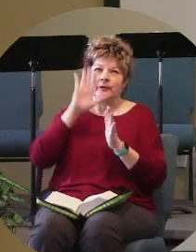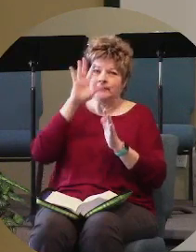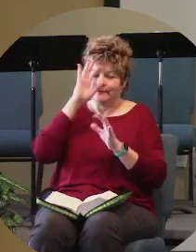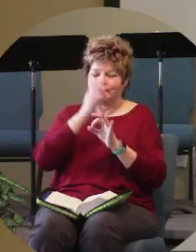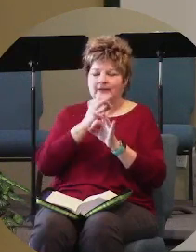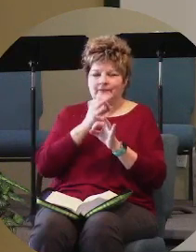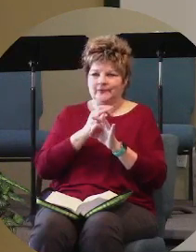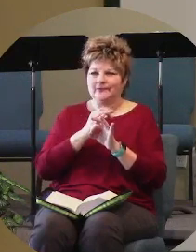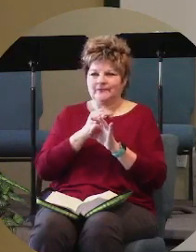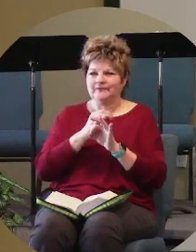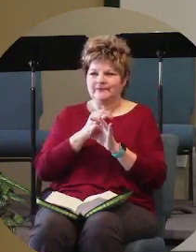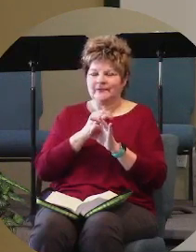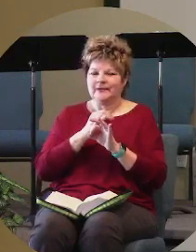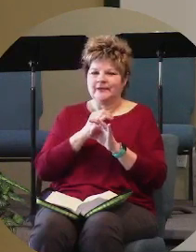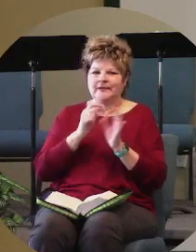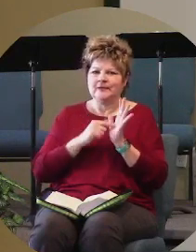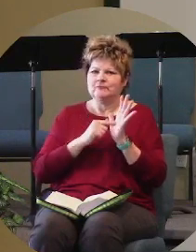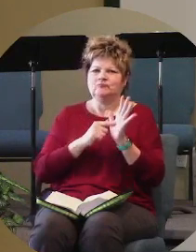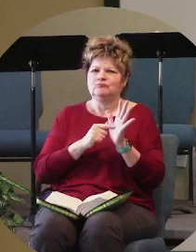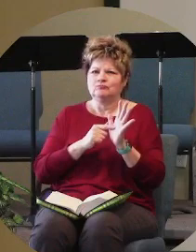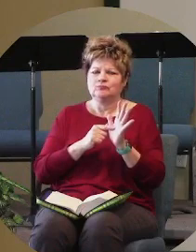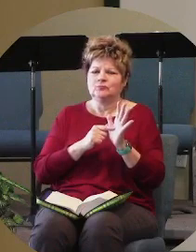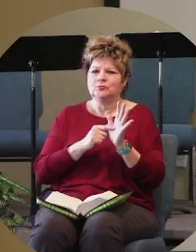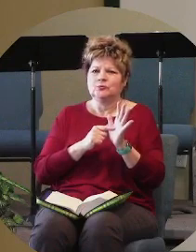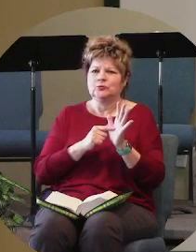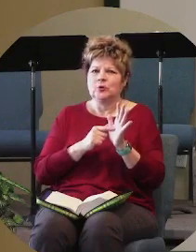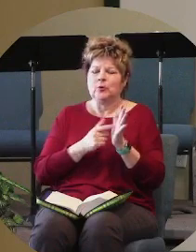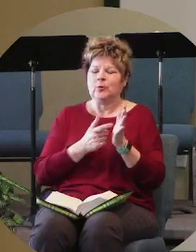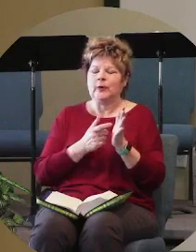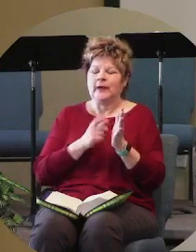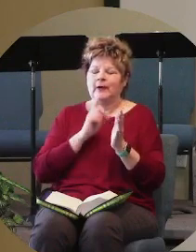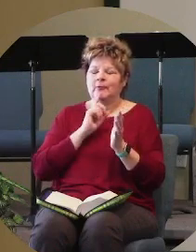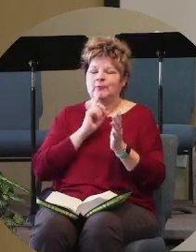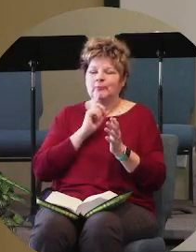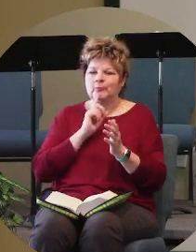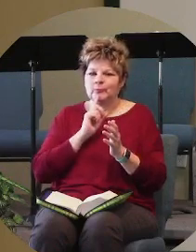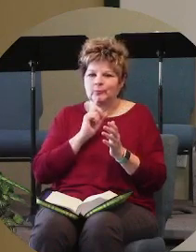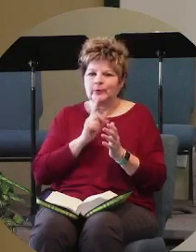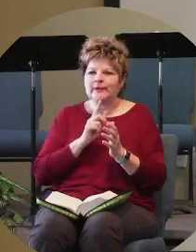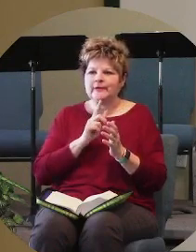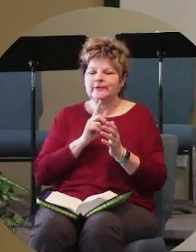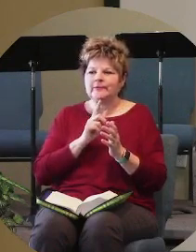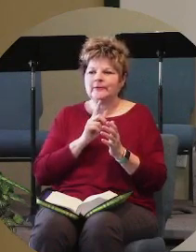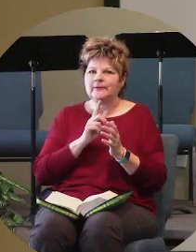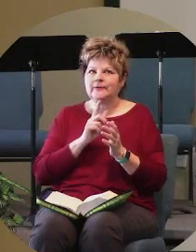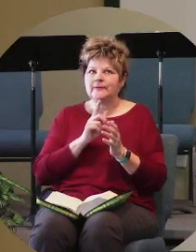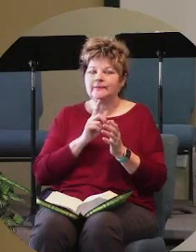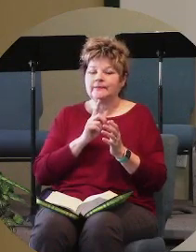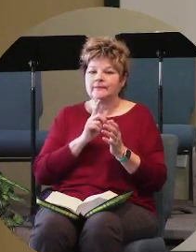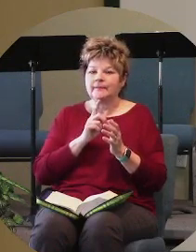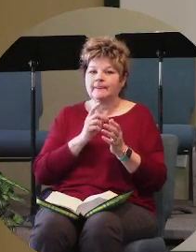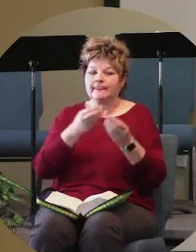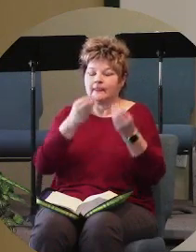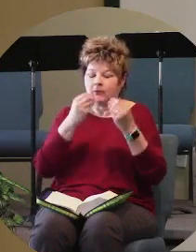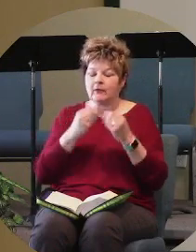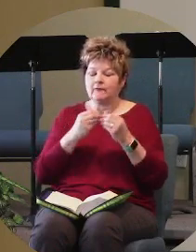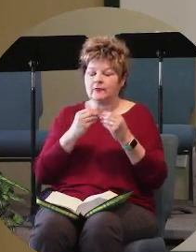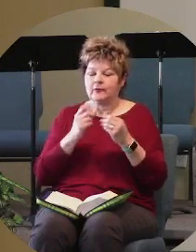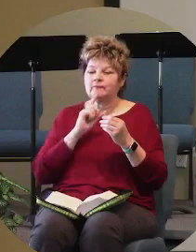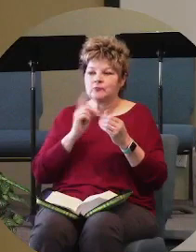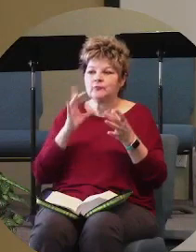is and show how real the offer of relationship truly is.